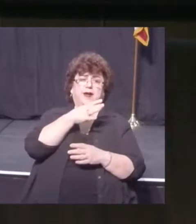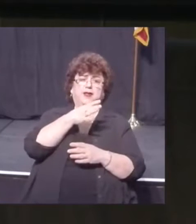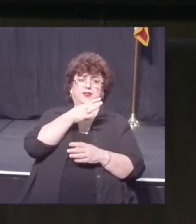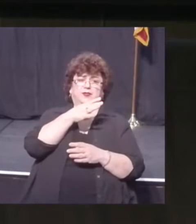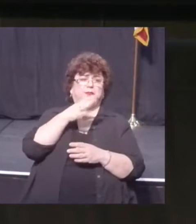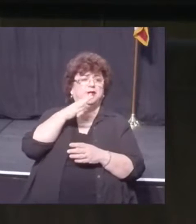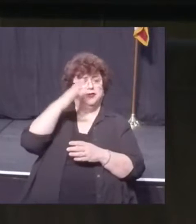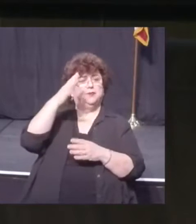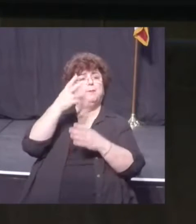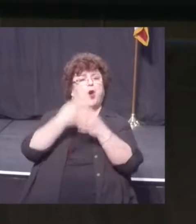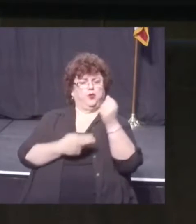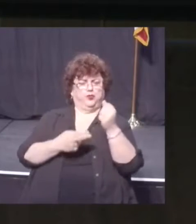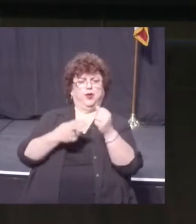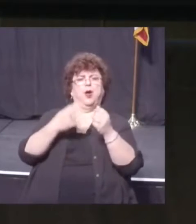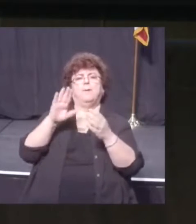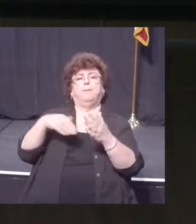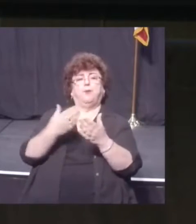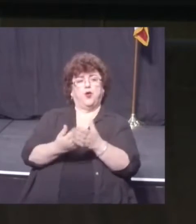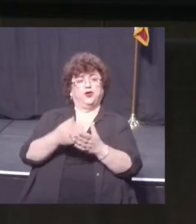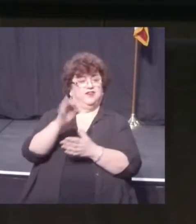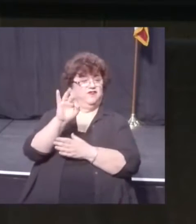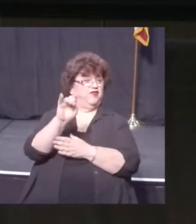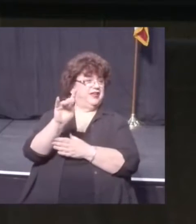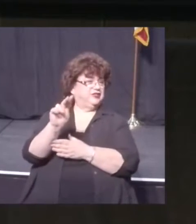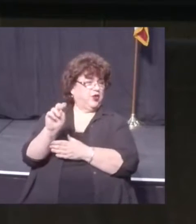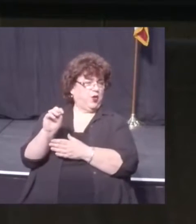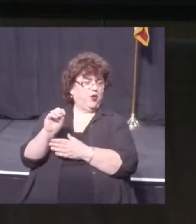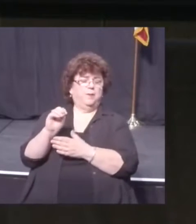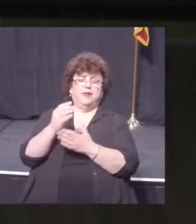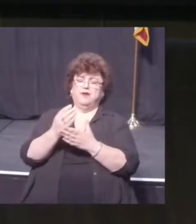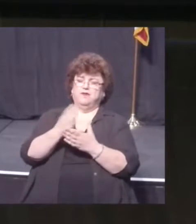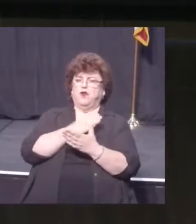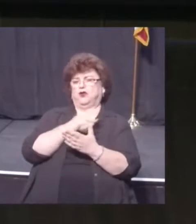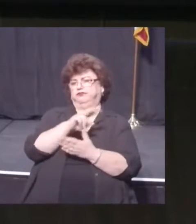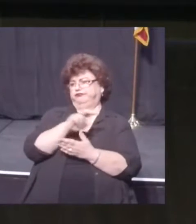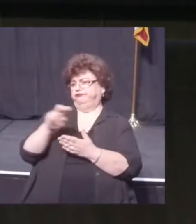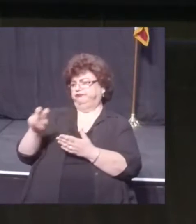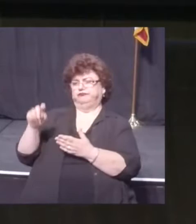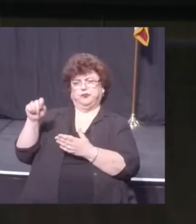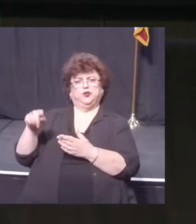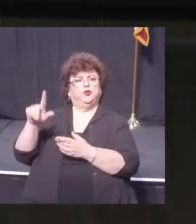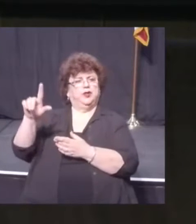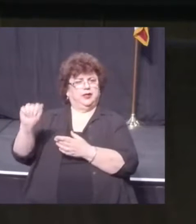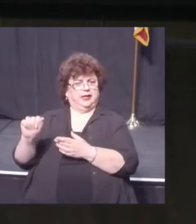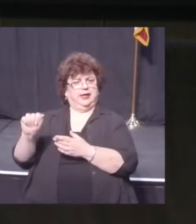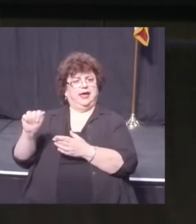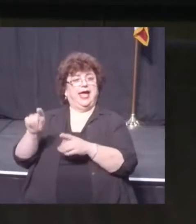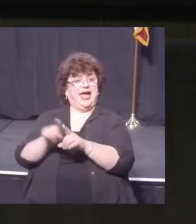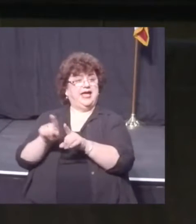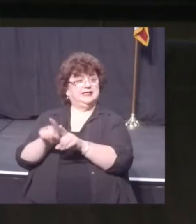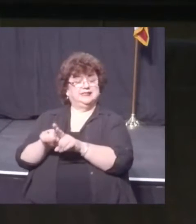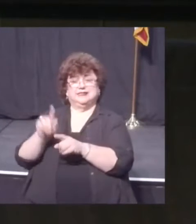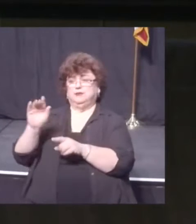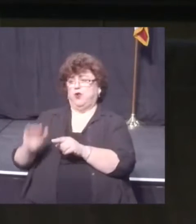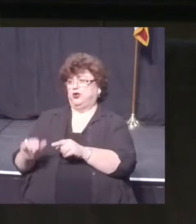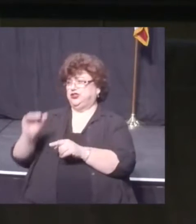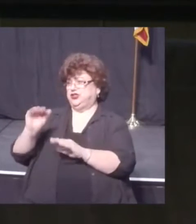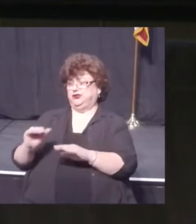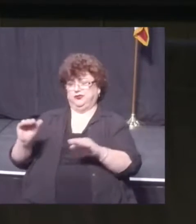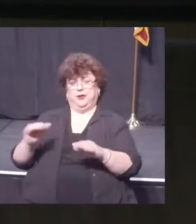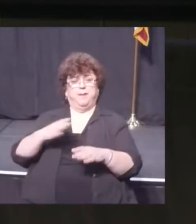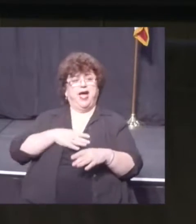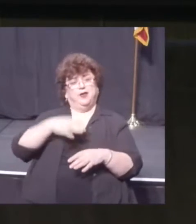both were born in Fresno before relocating to Los Angeles as small children. In fact, my